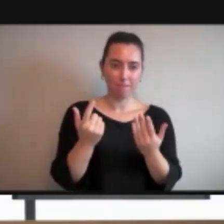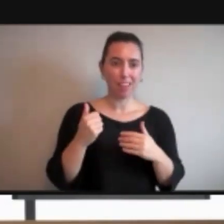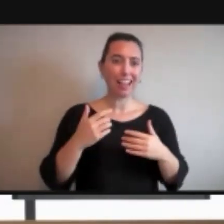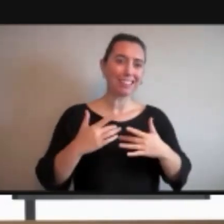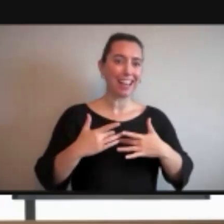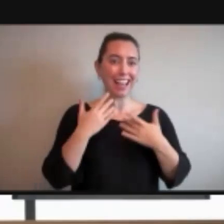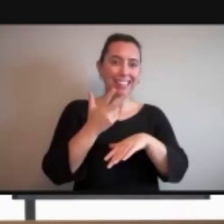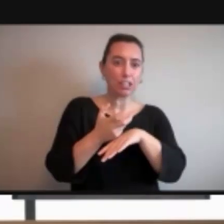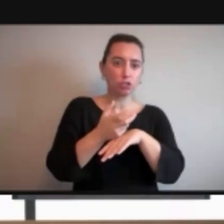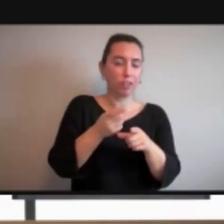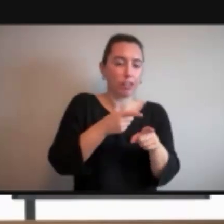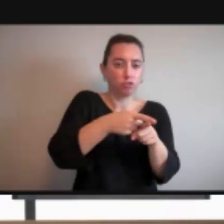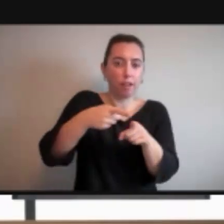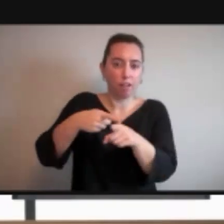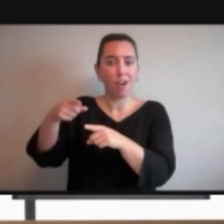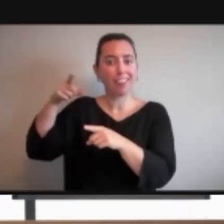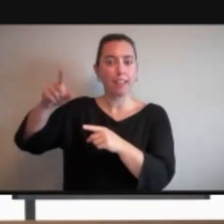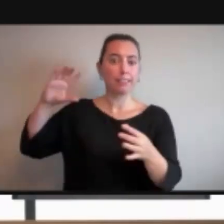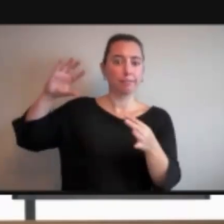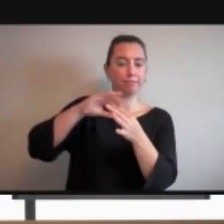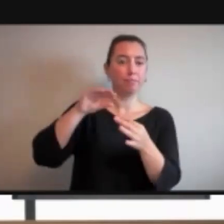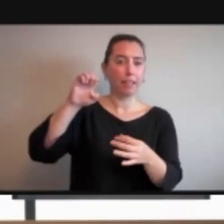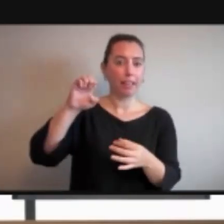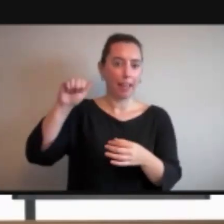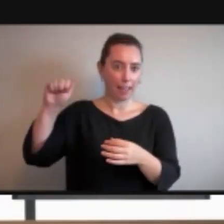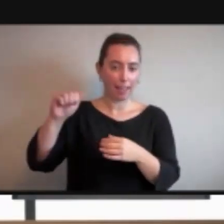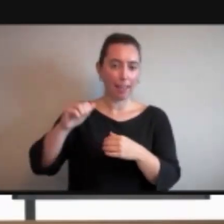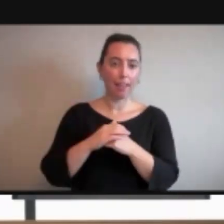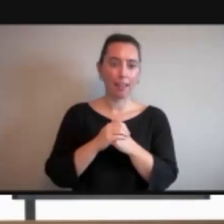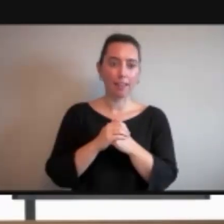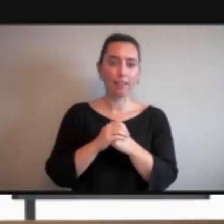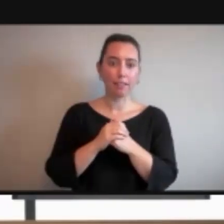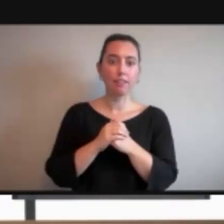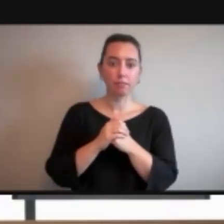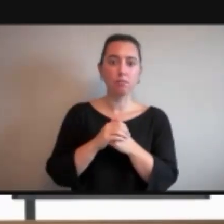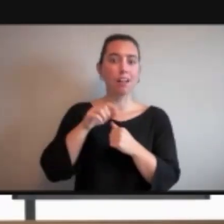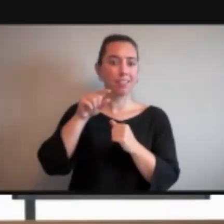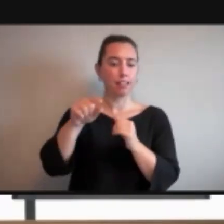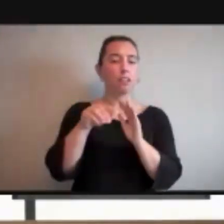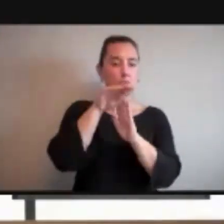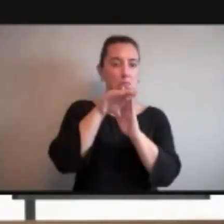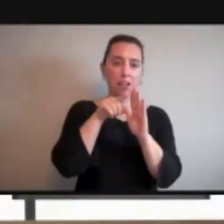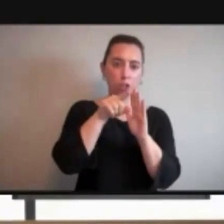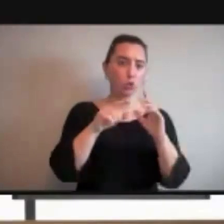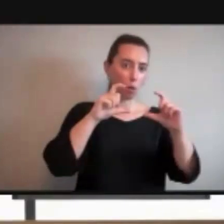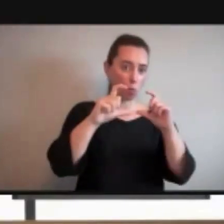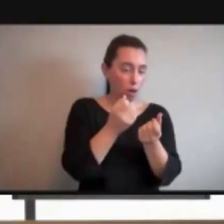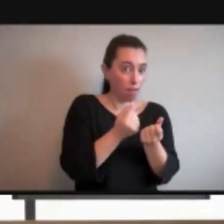IAA. And then the information about the modalities needs to be communicated to users. Next one, please.